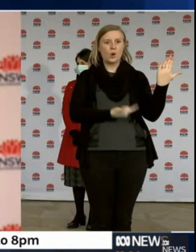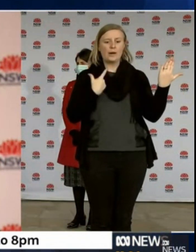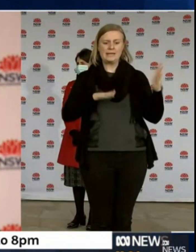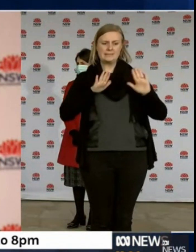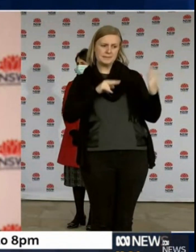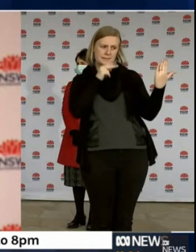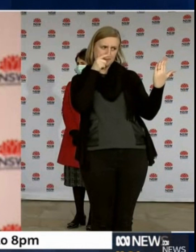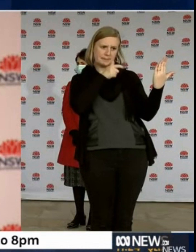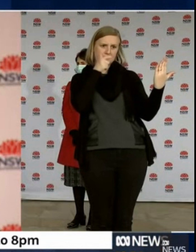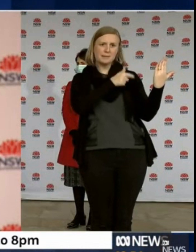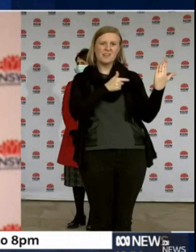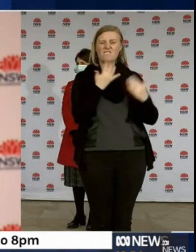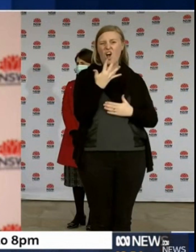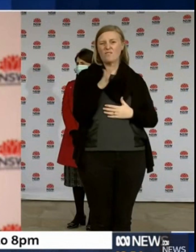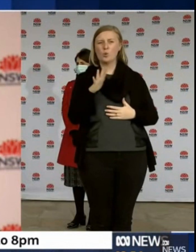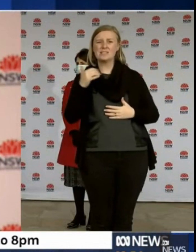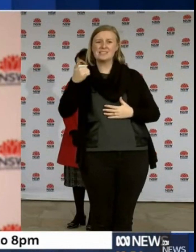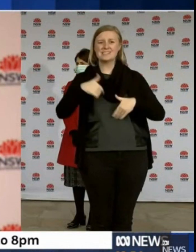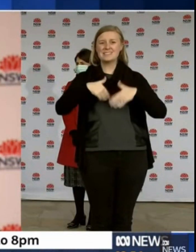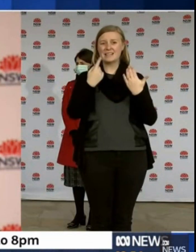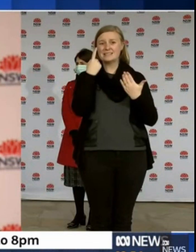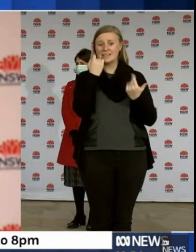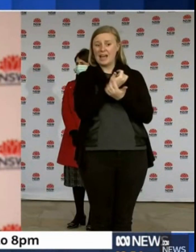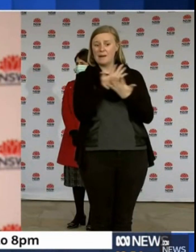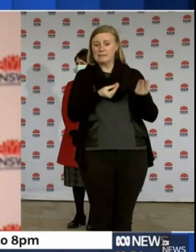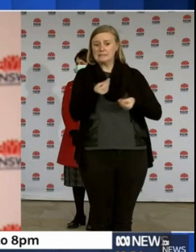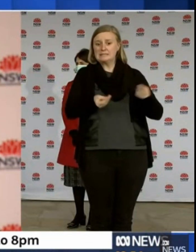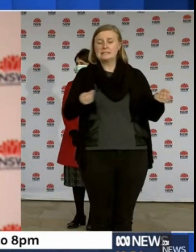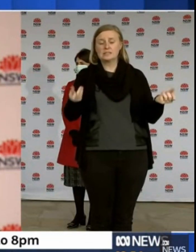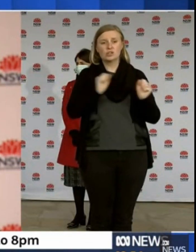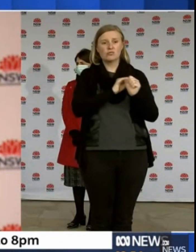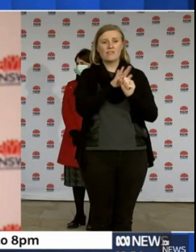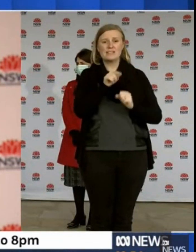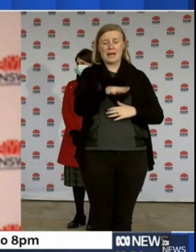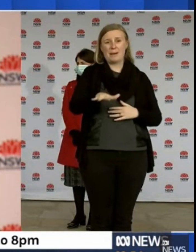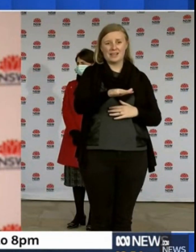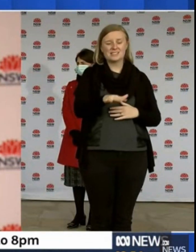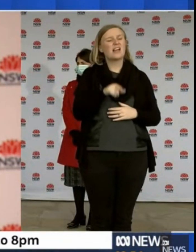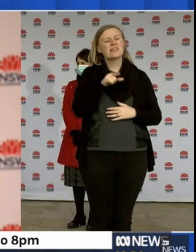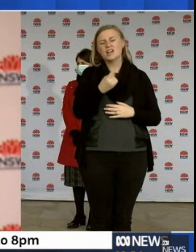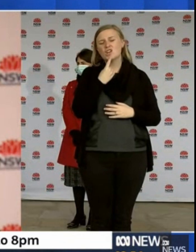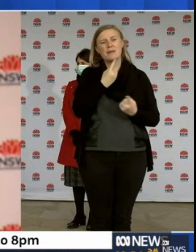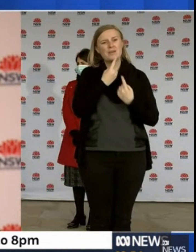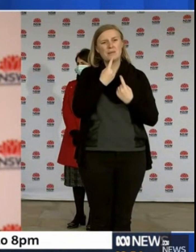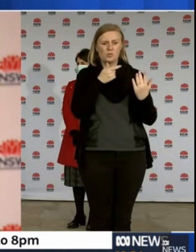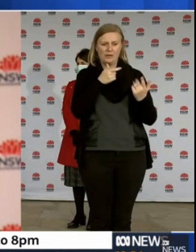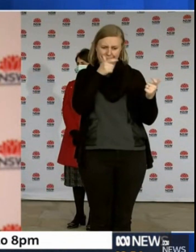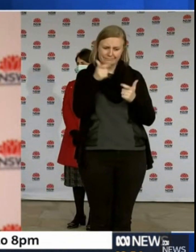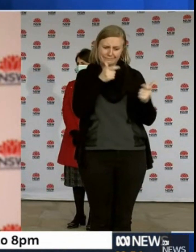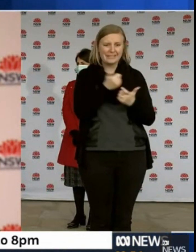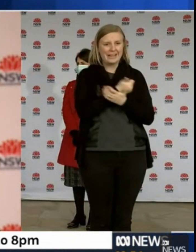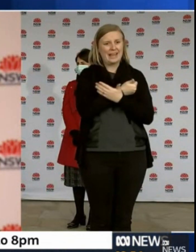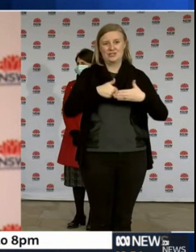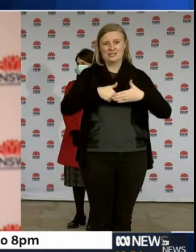6 days to give us that sense, because it takes a little while for the testing to come in. And that's the sort of information that we evaluate every day.